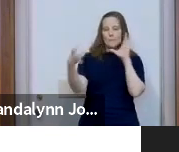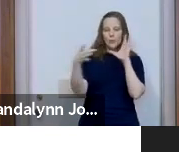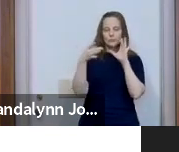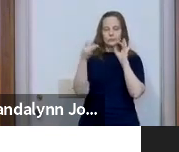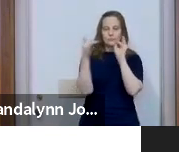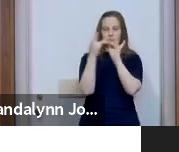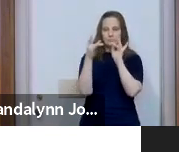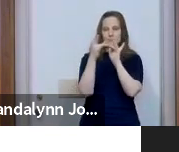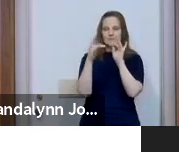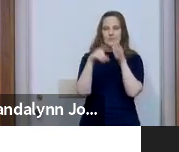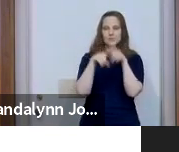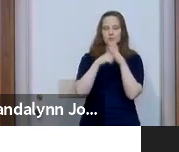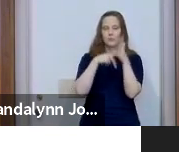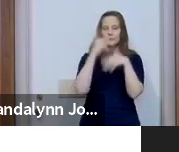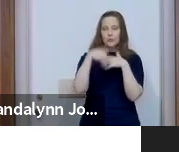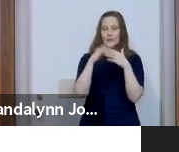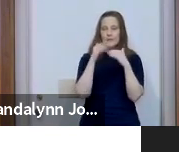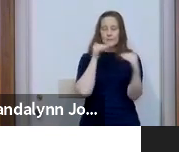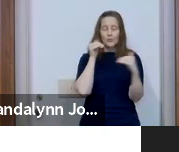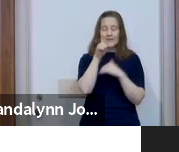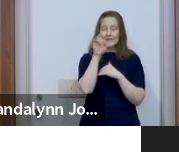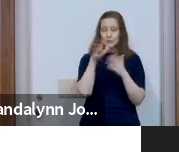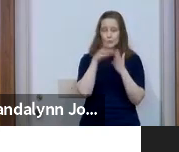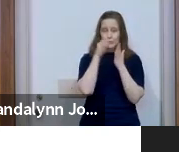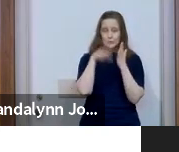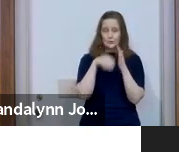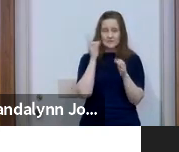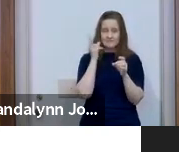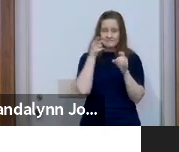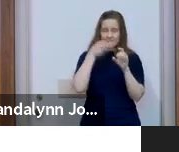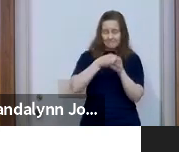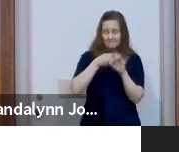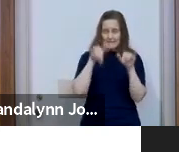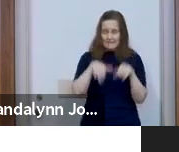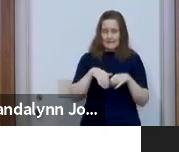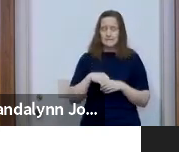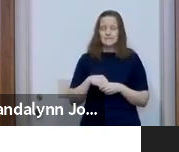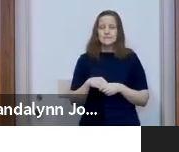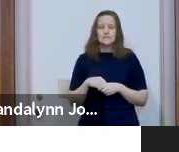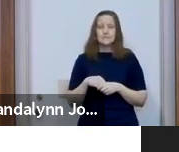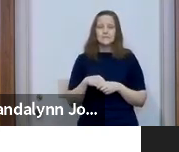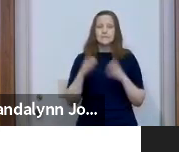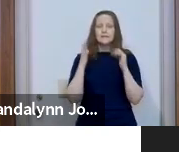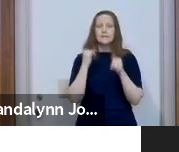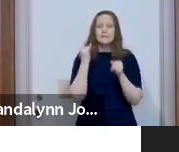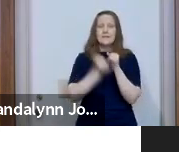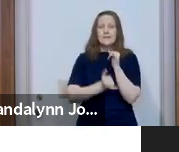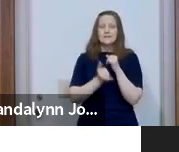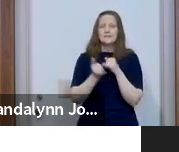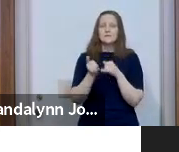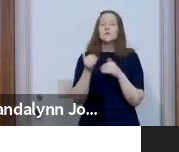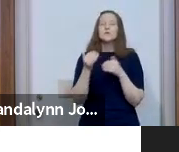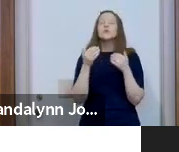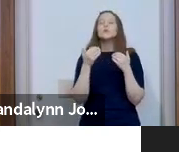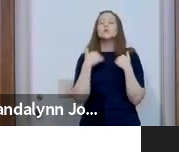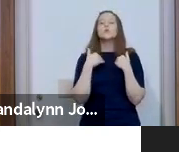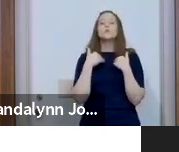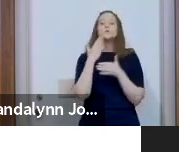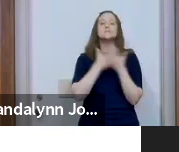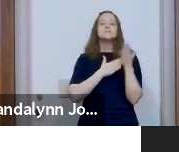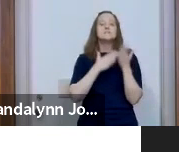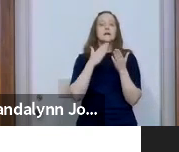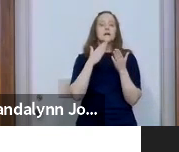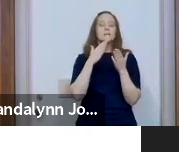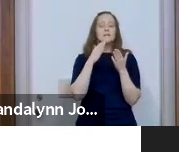100 students have opted into our remote start to date. And finally, we recognize that our students who are graduating this